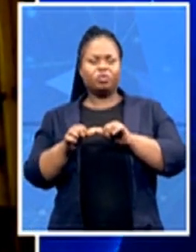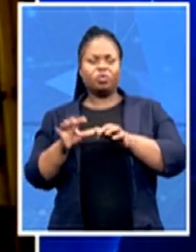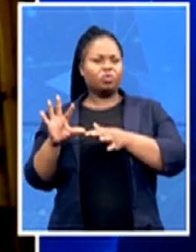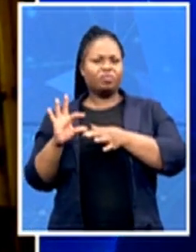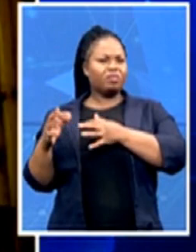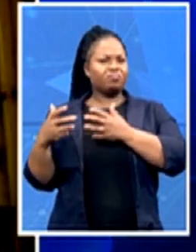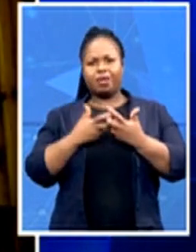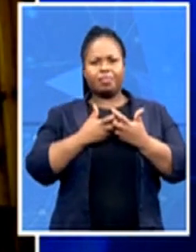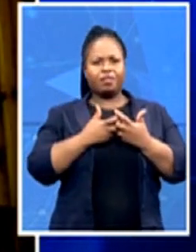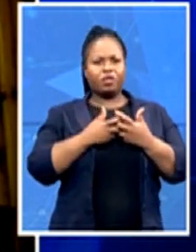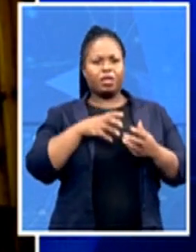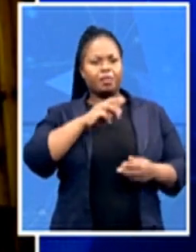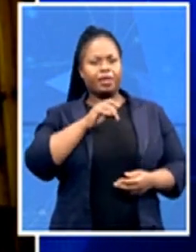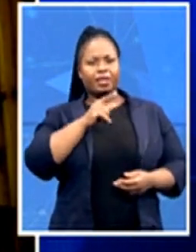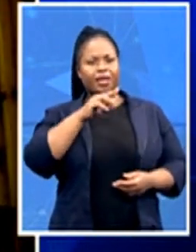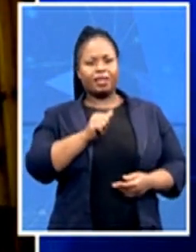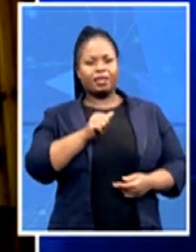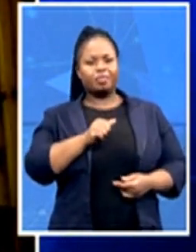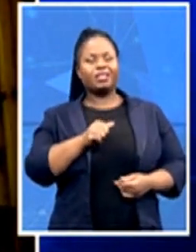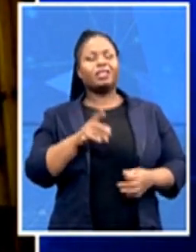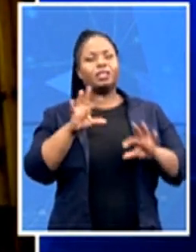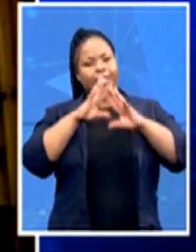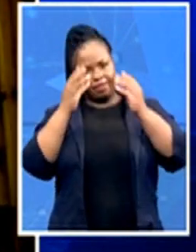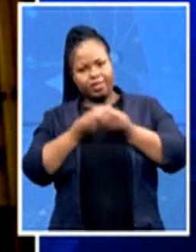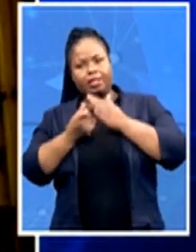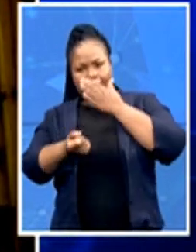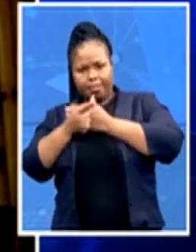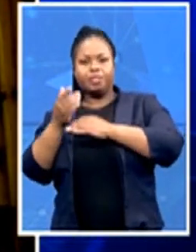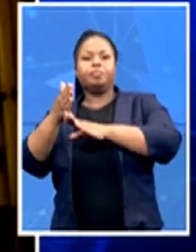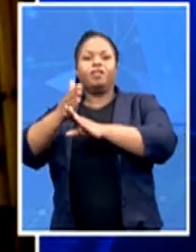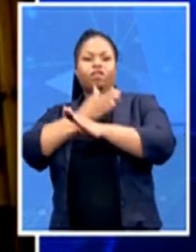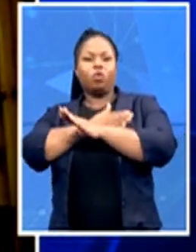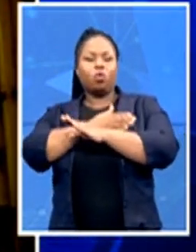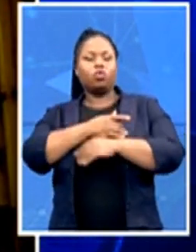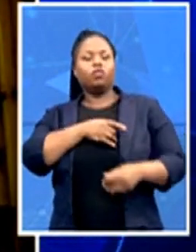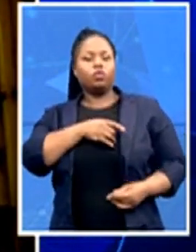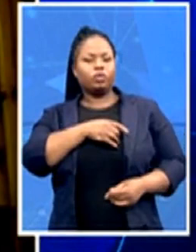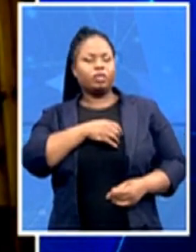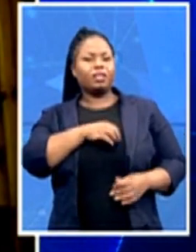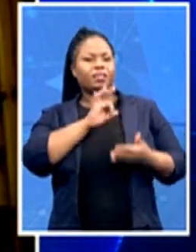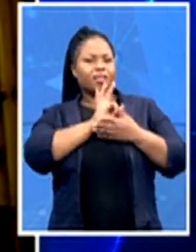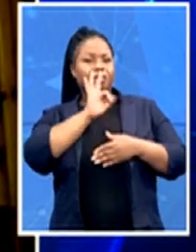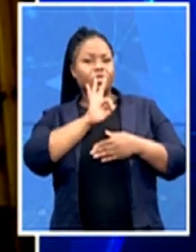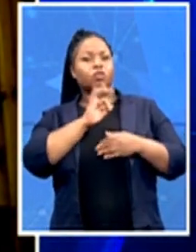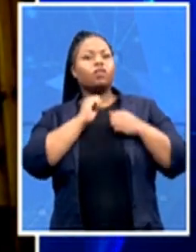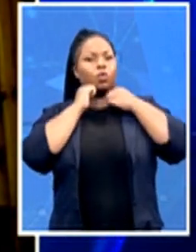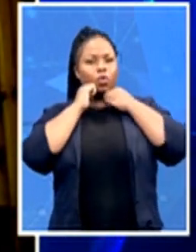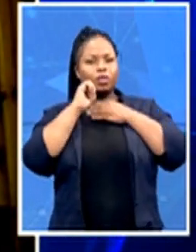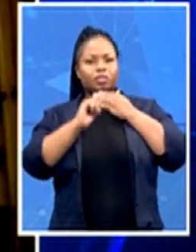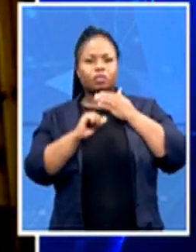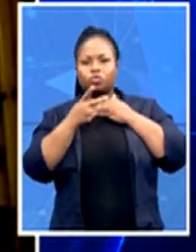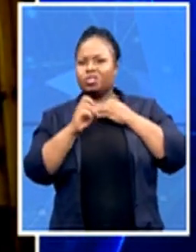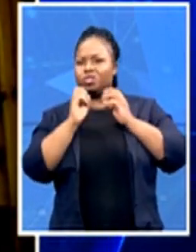events before the massacre. It's in relation to events of the 13th of August 2012. So I wouldn't say really there's